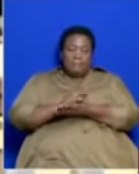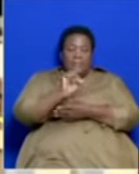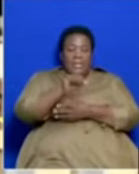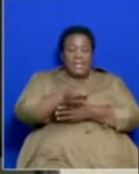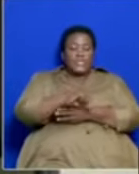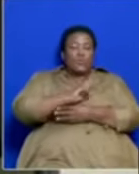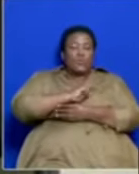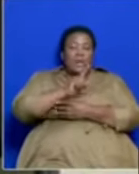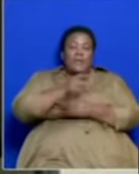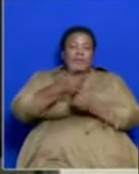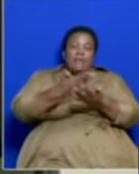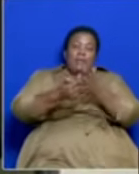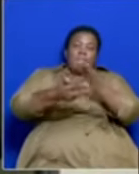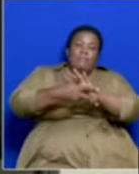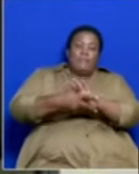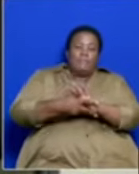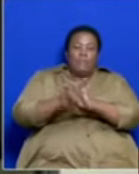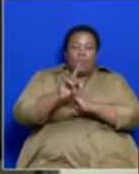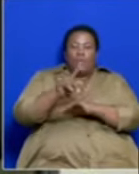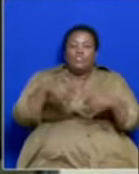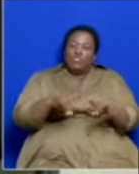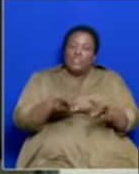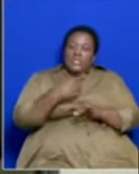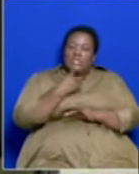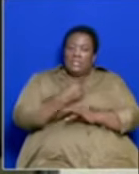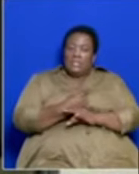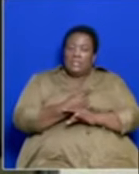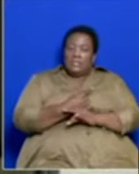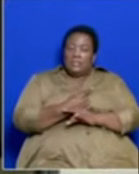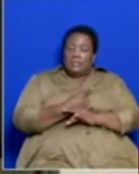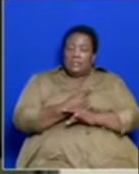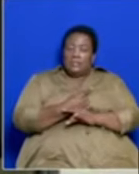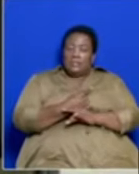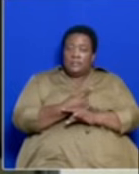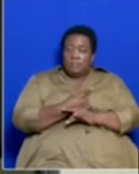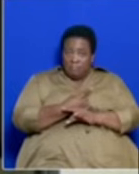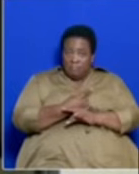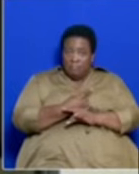chair is suggesting should be the way things are done.